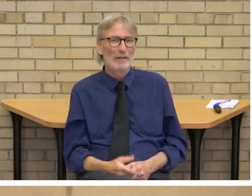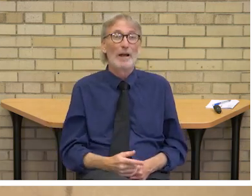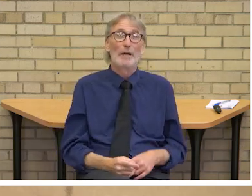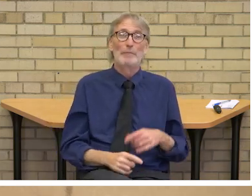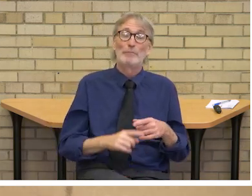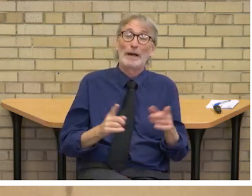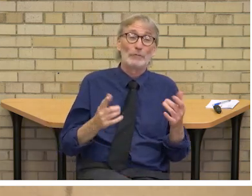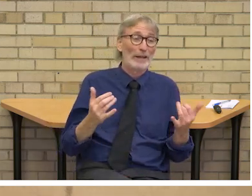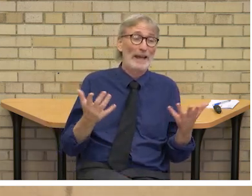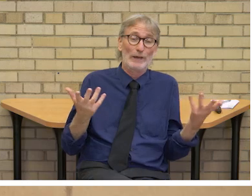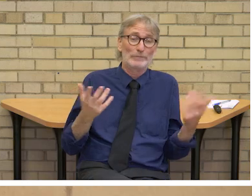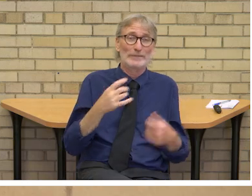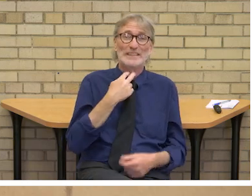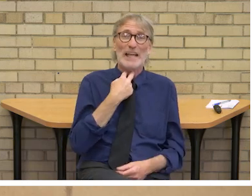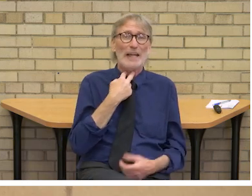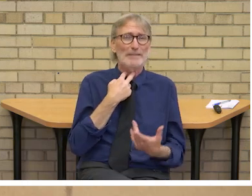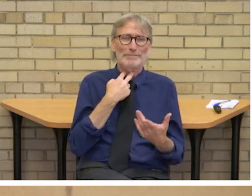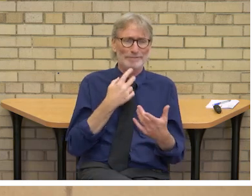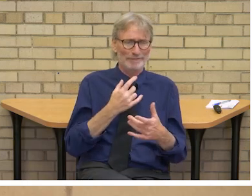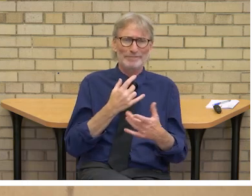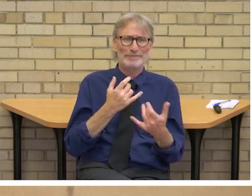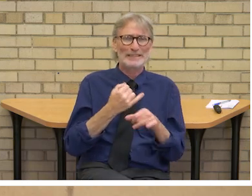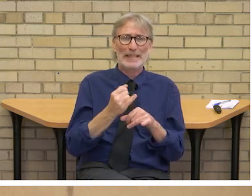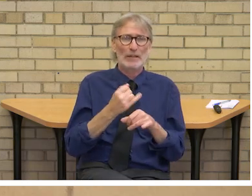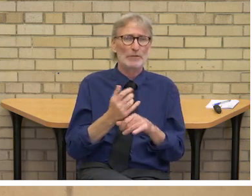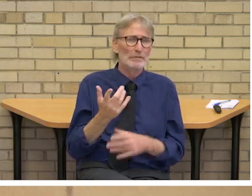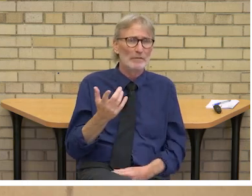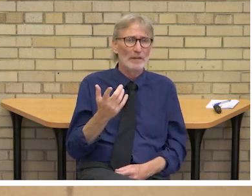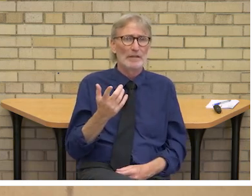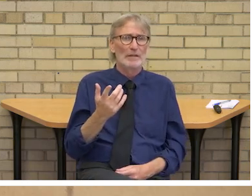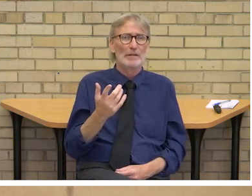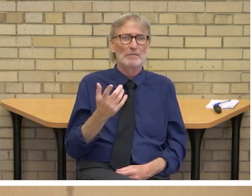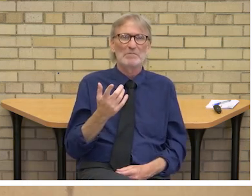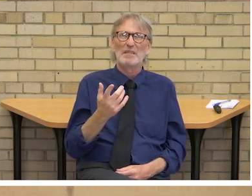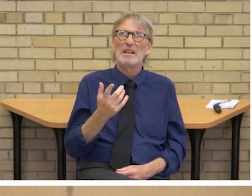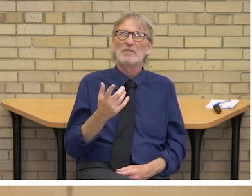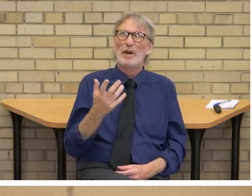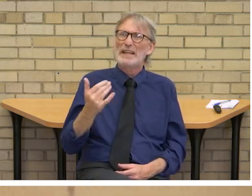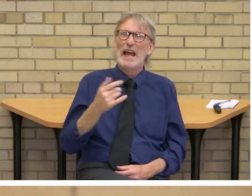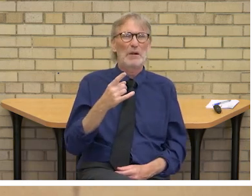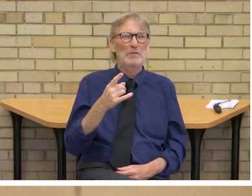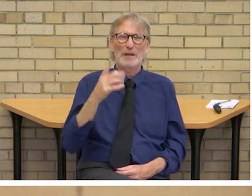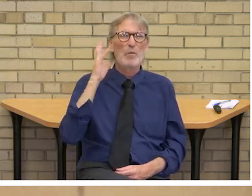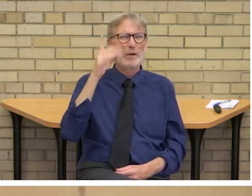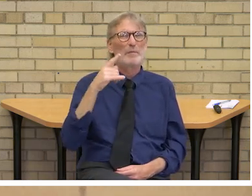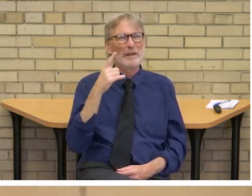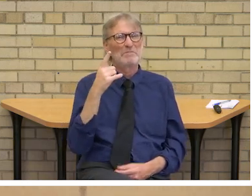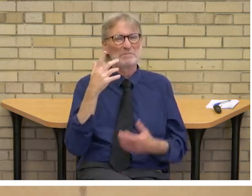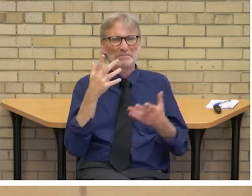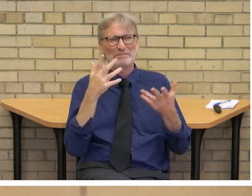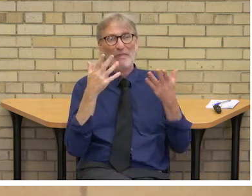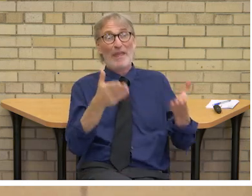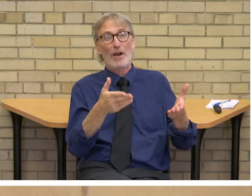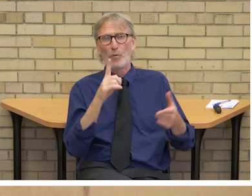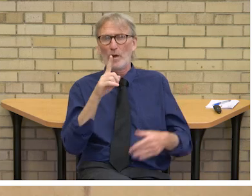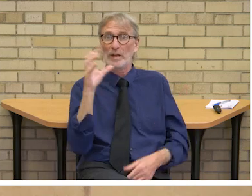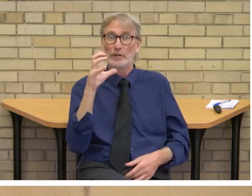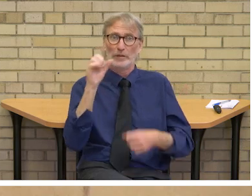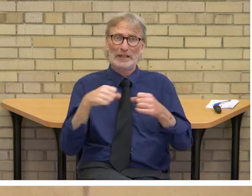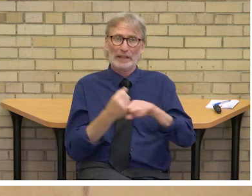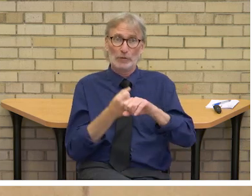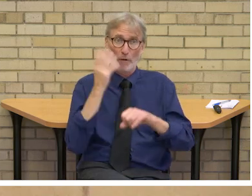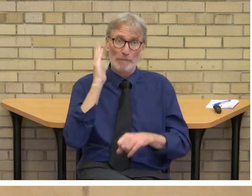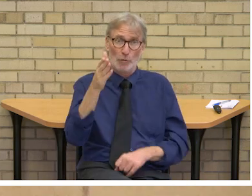at the moment, you know, there's nothing that's preventing that structure from standing 100 years from now. But the